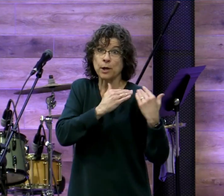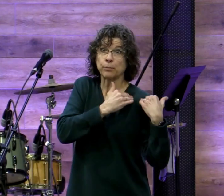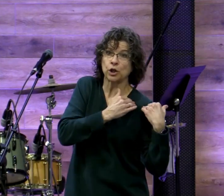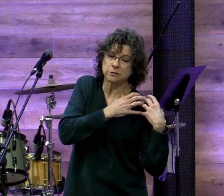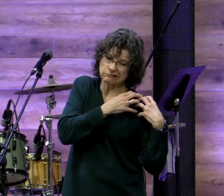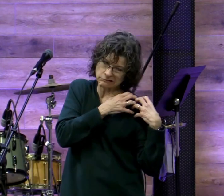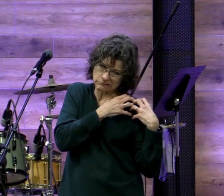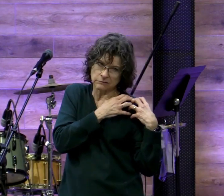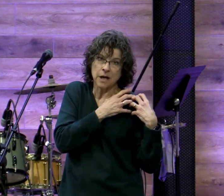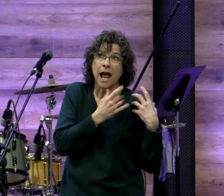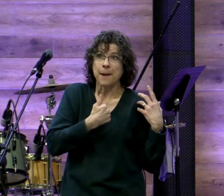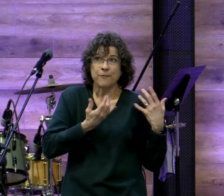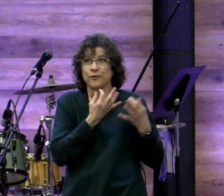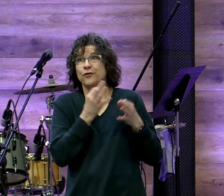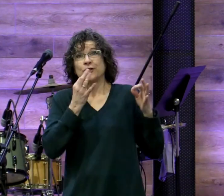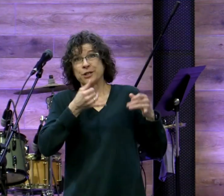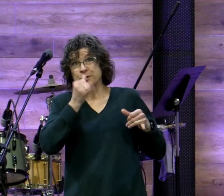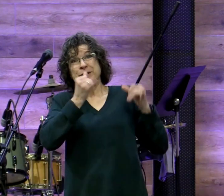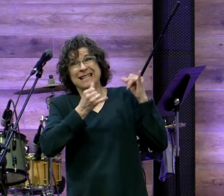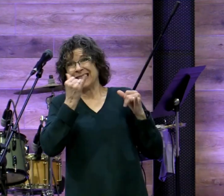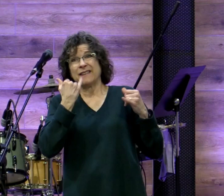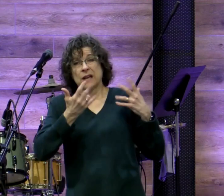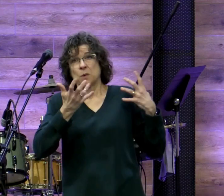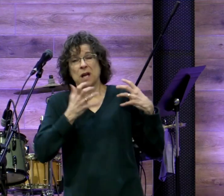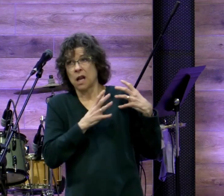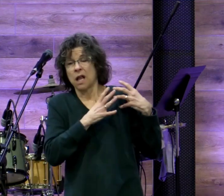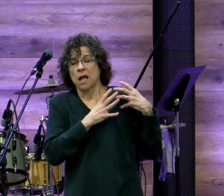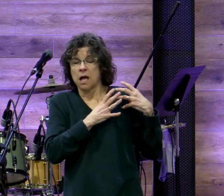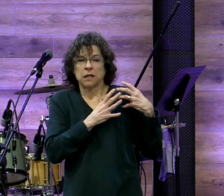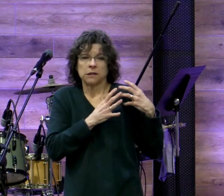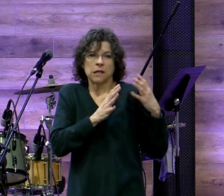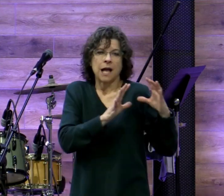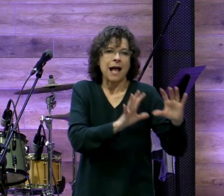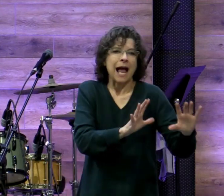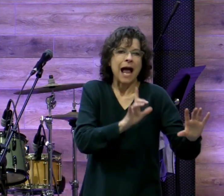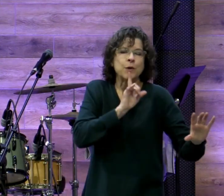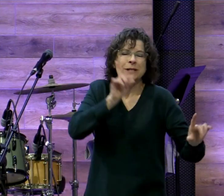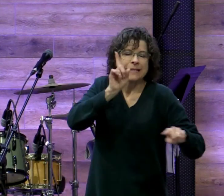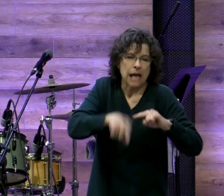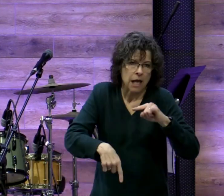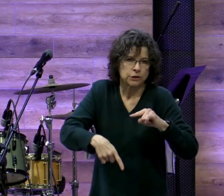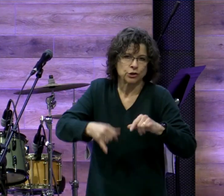bondage. Others in this room can freely drink without struggle.